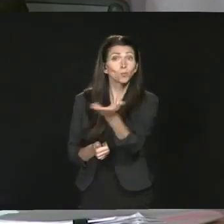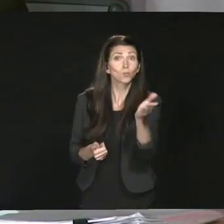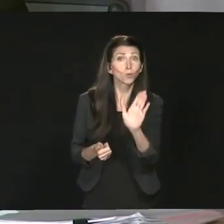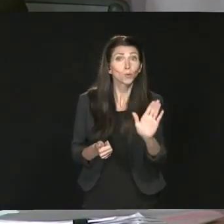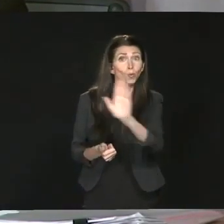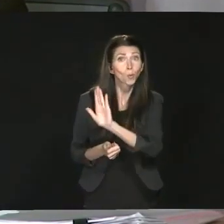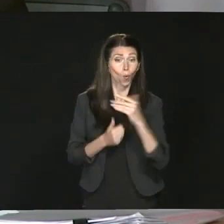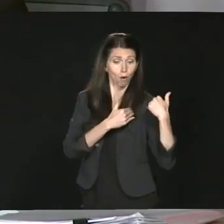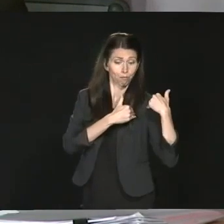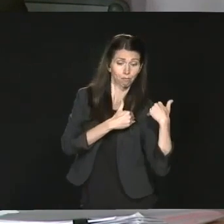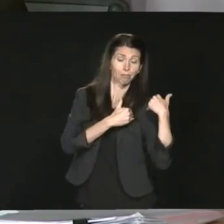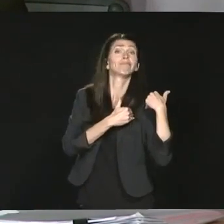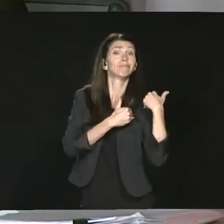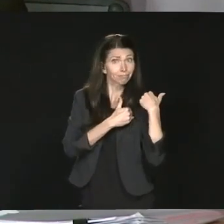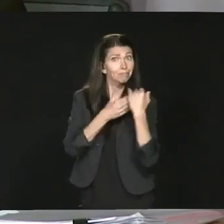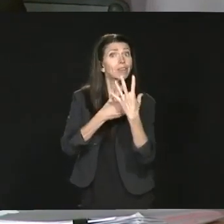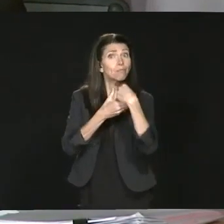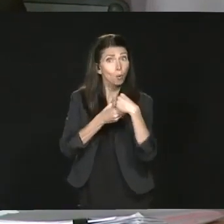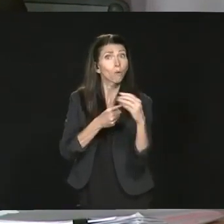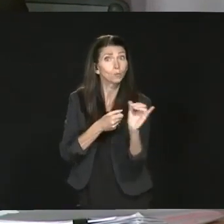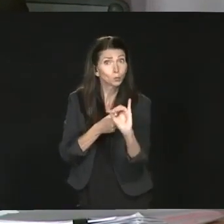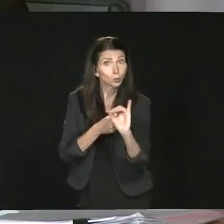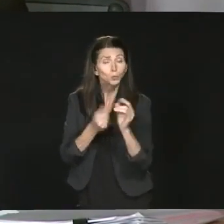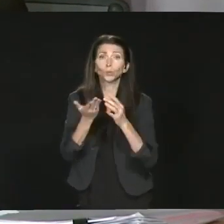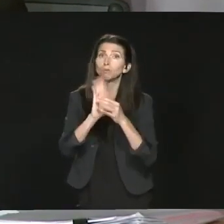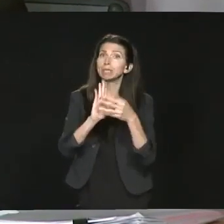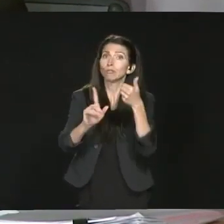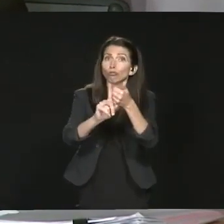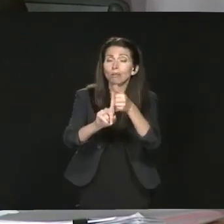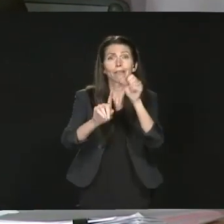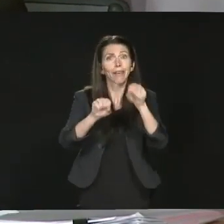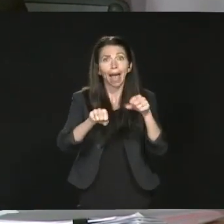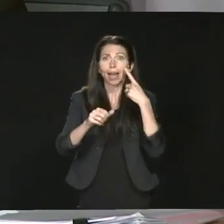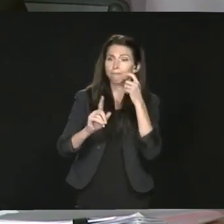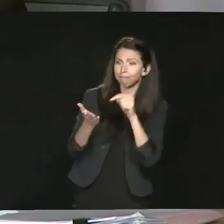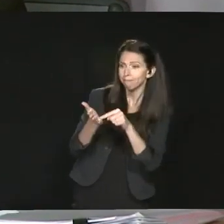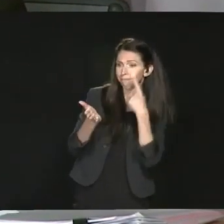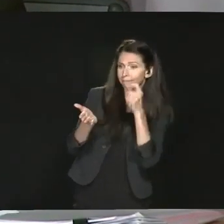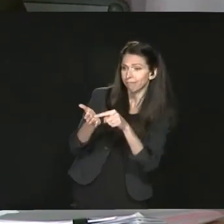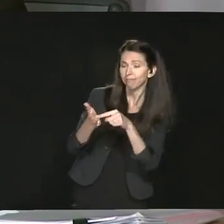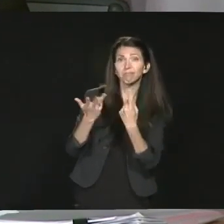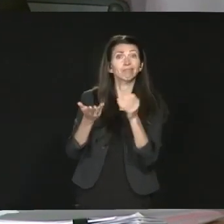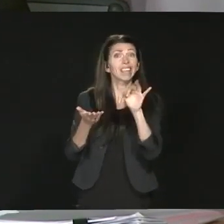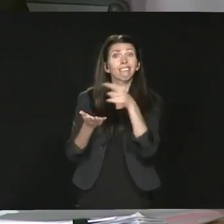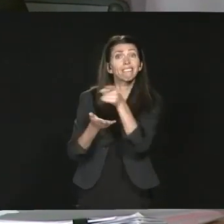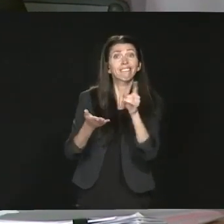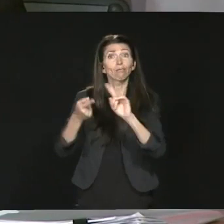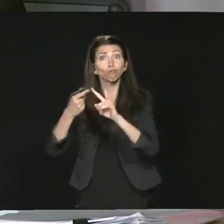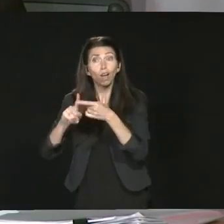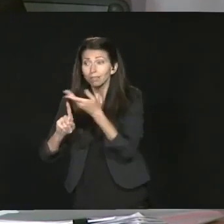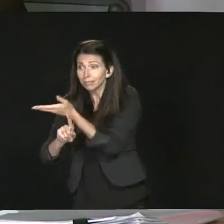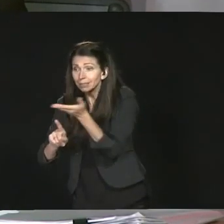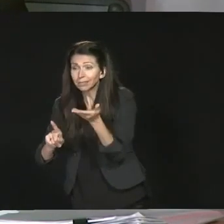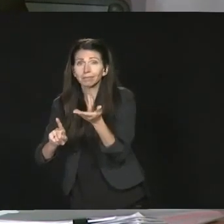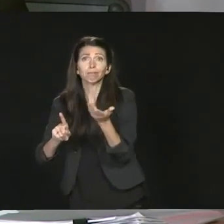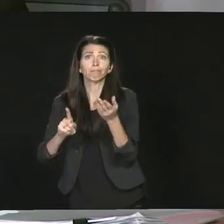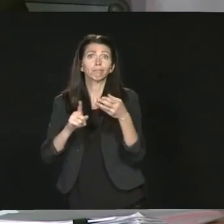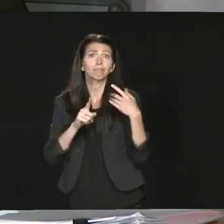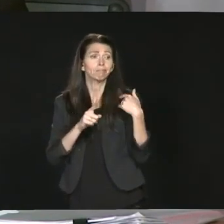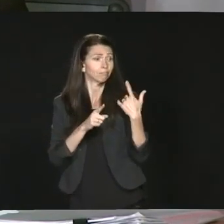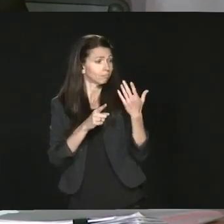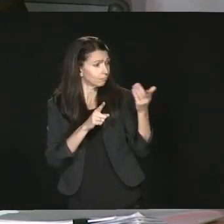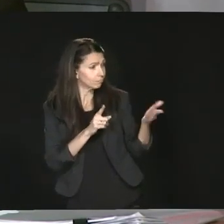cases early and stop transmission. We can support friends, neighbors, and colleagues who go for testing, especially those who